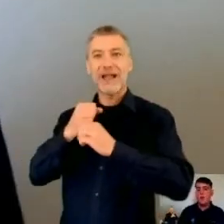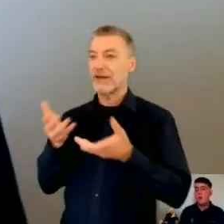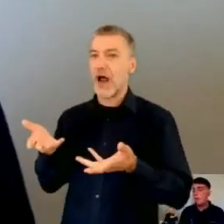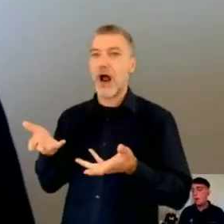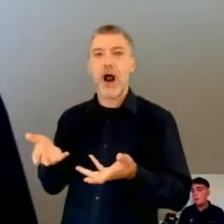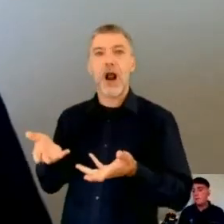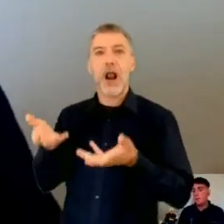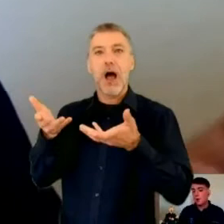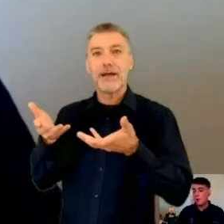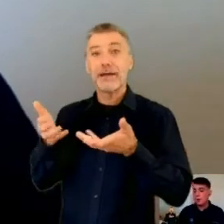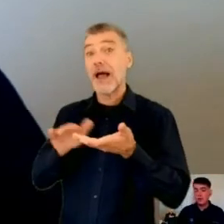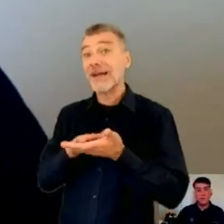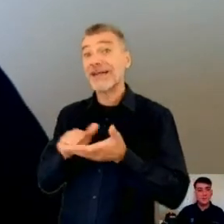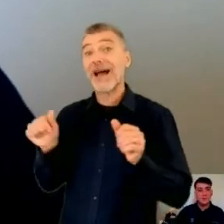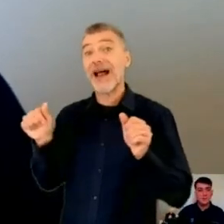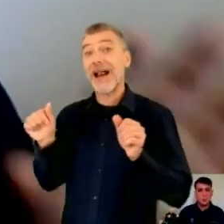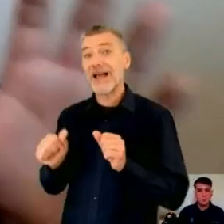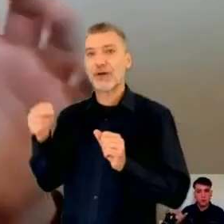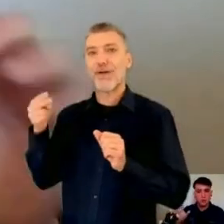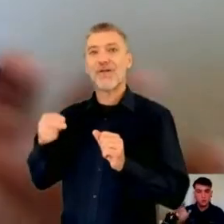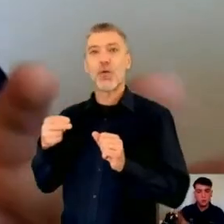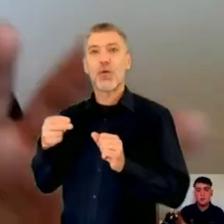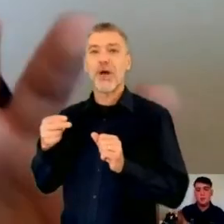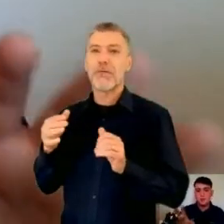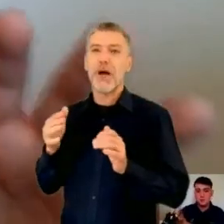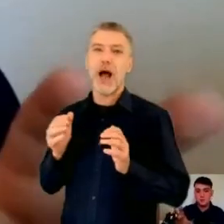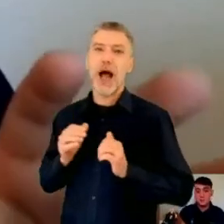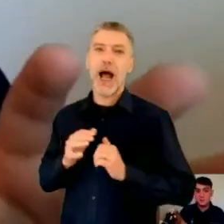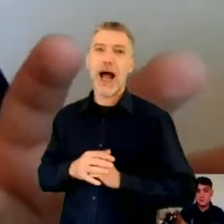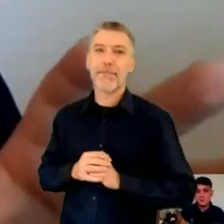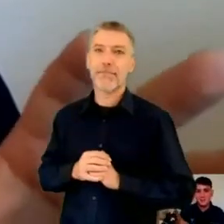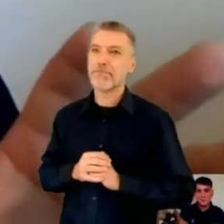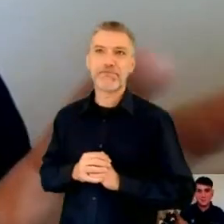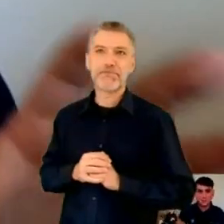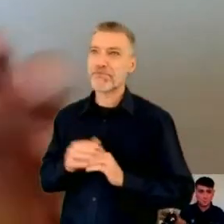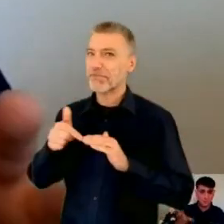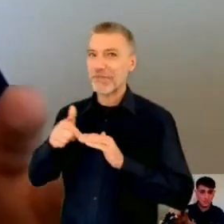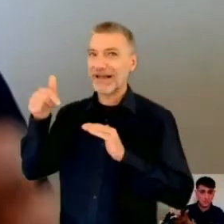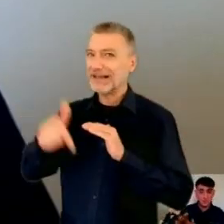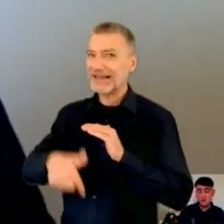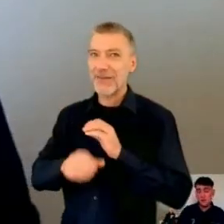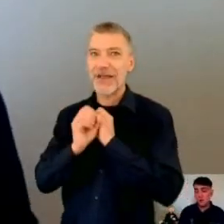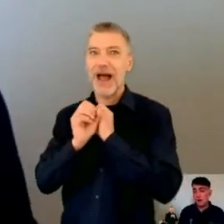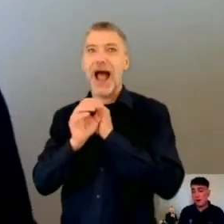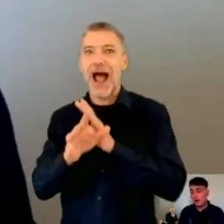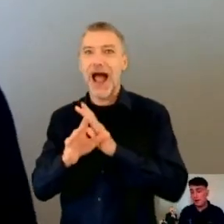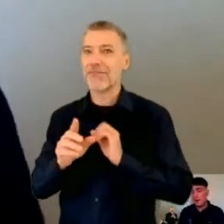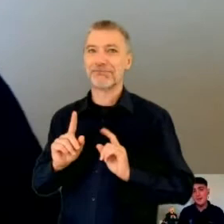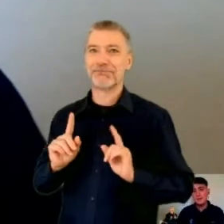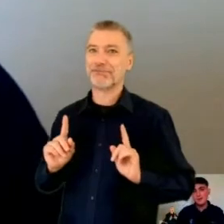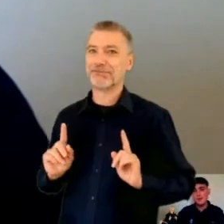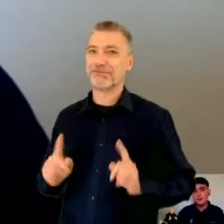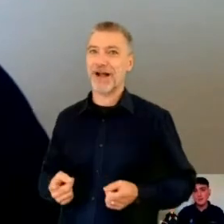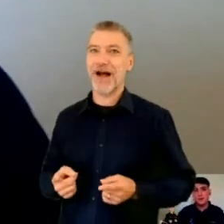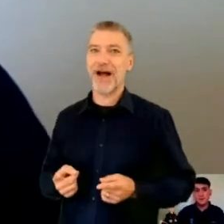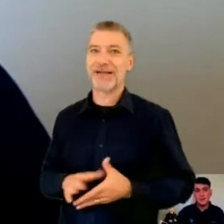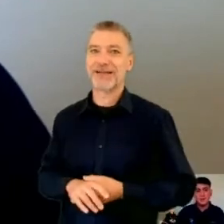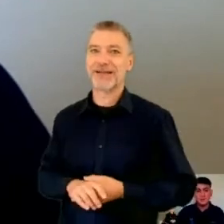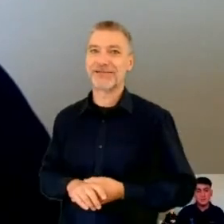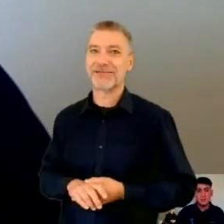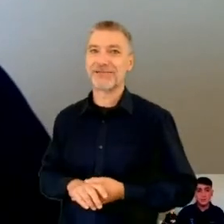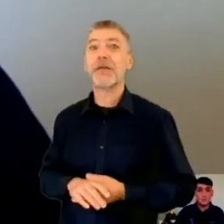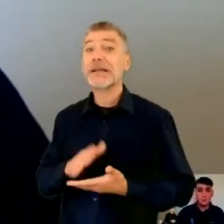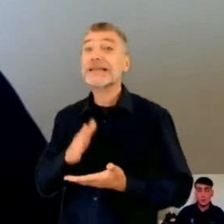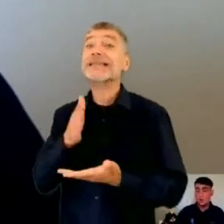power it. But I can't really go too much into detail in sort of what we do, but it is definitely used